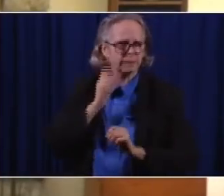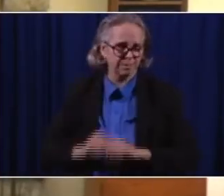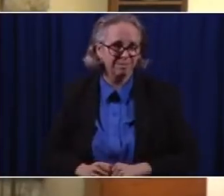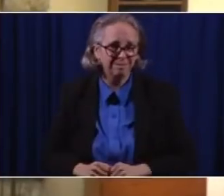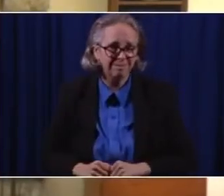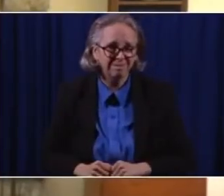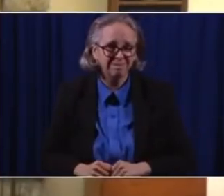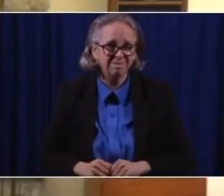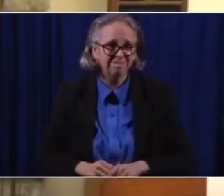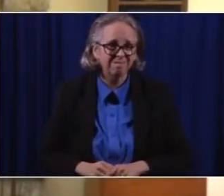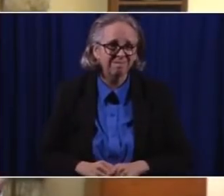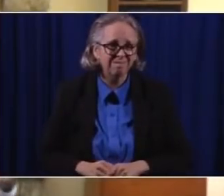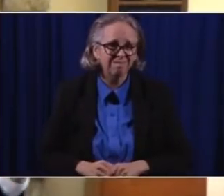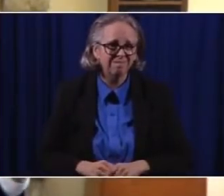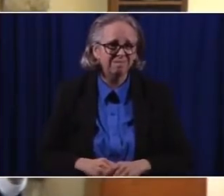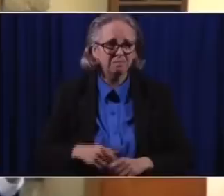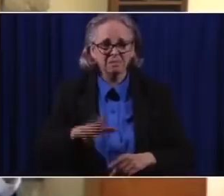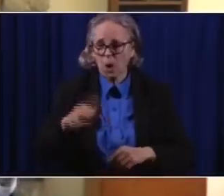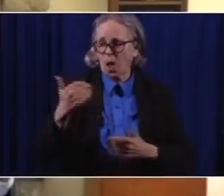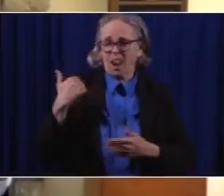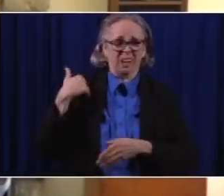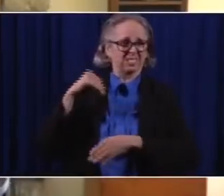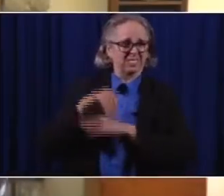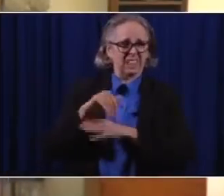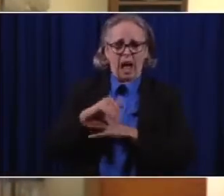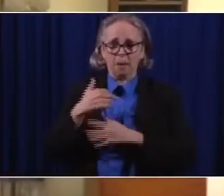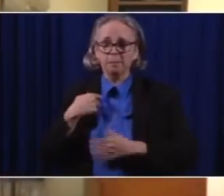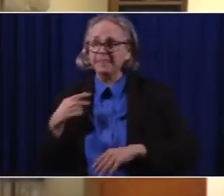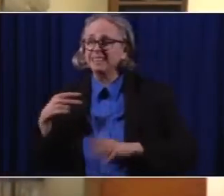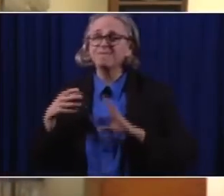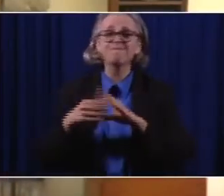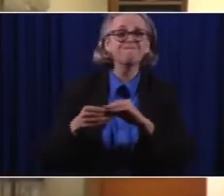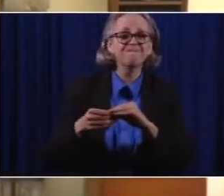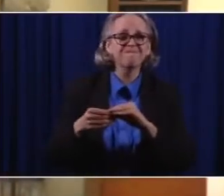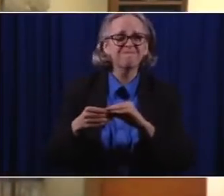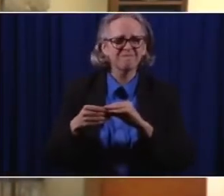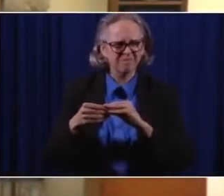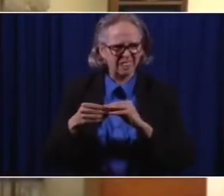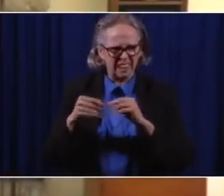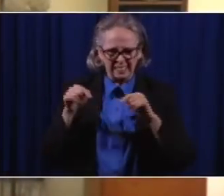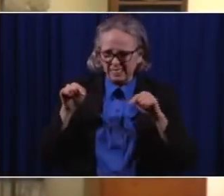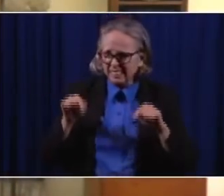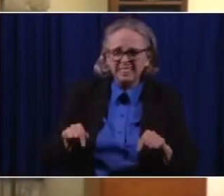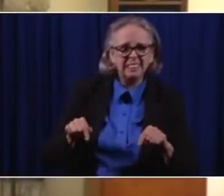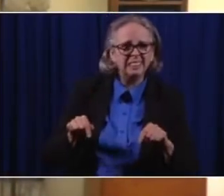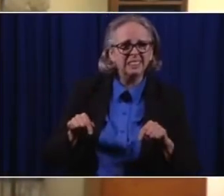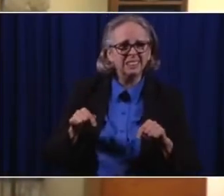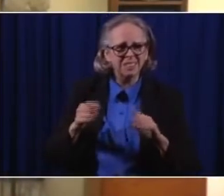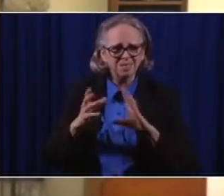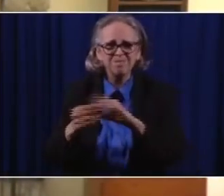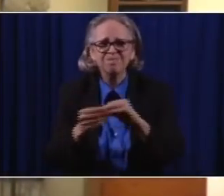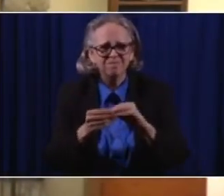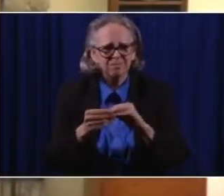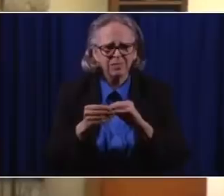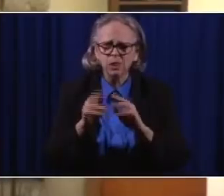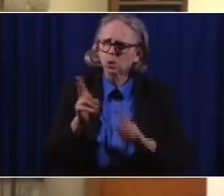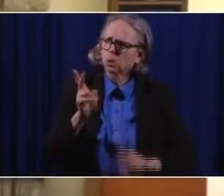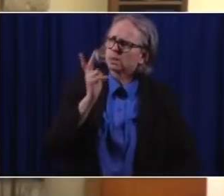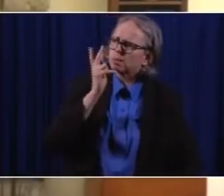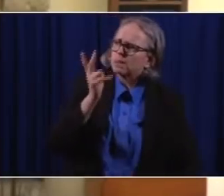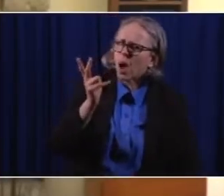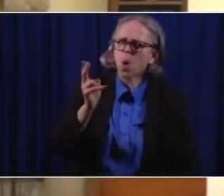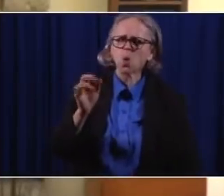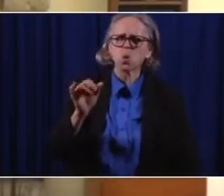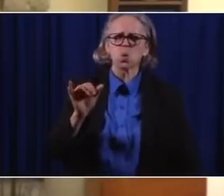other discussions, and just people seeing what's really going on in Ohio, my hope, my prayer is that